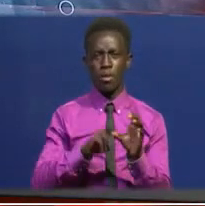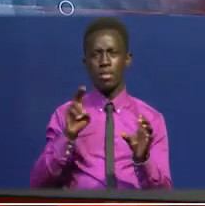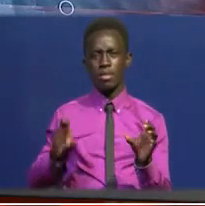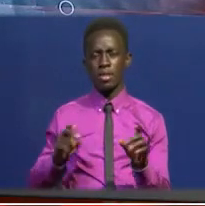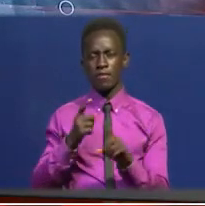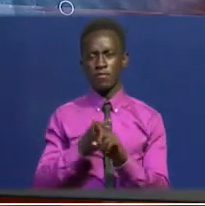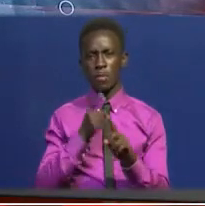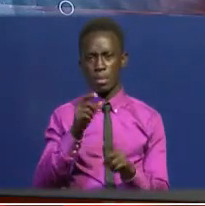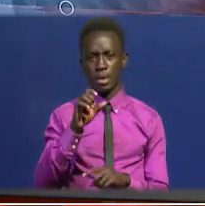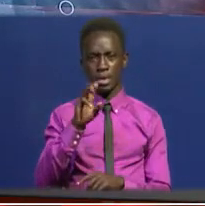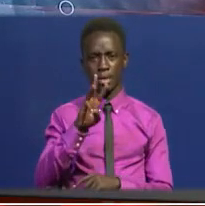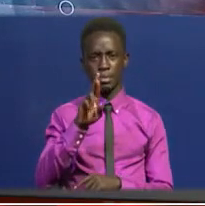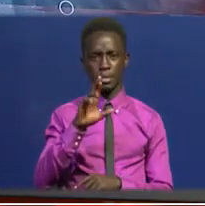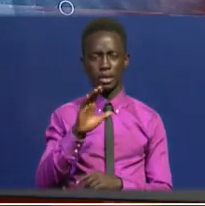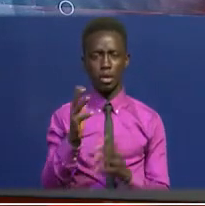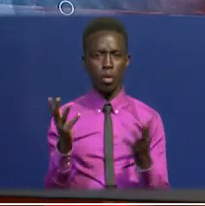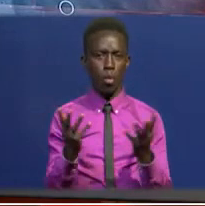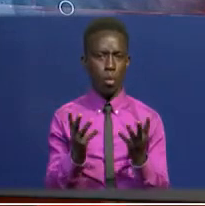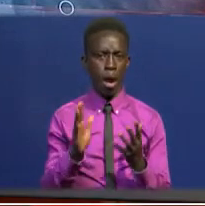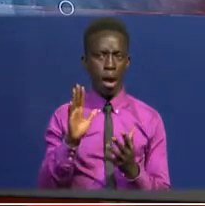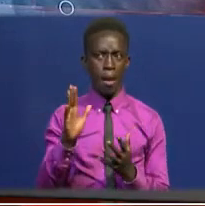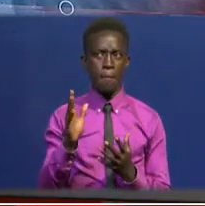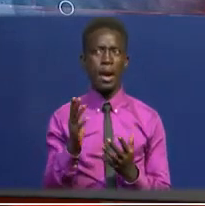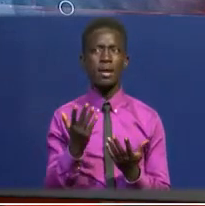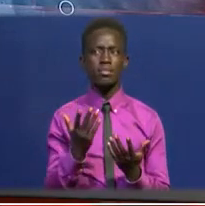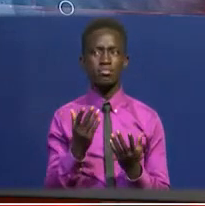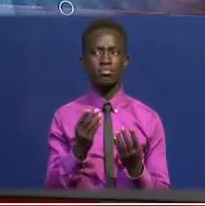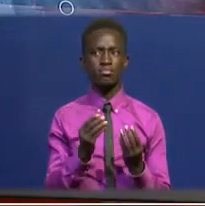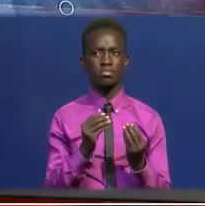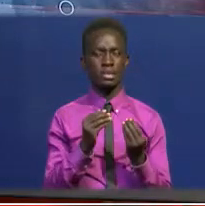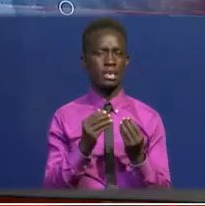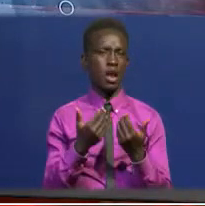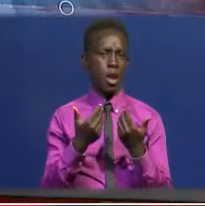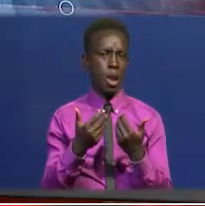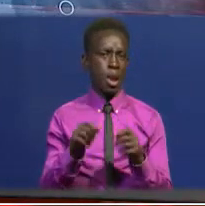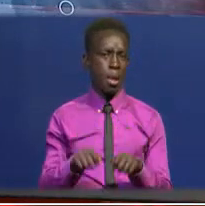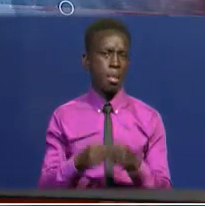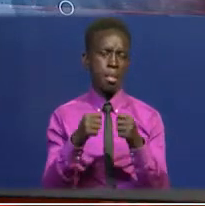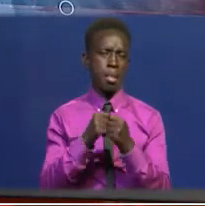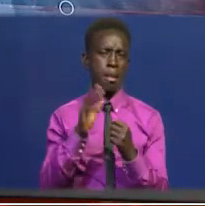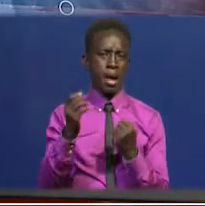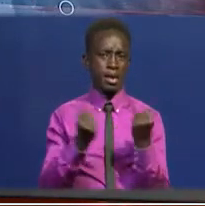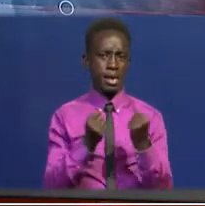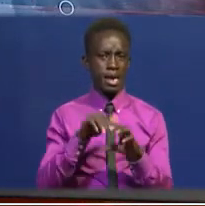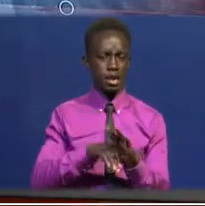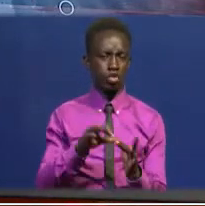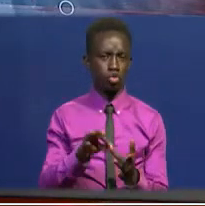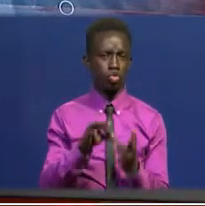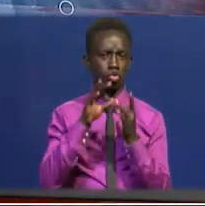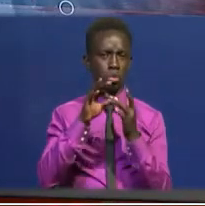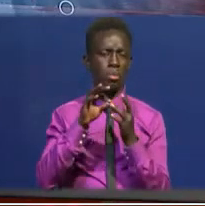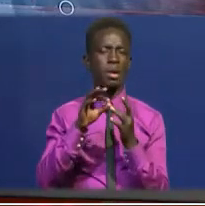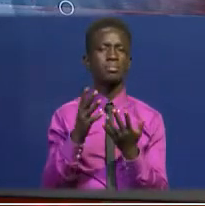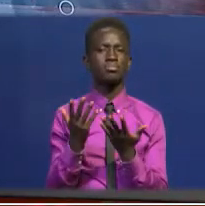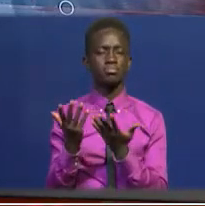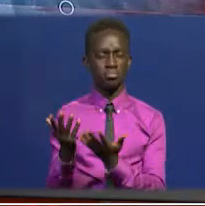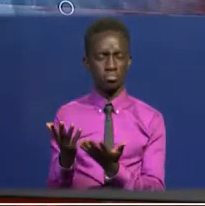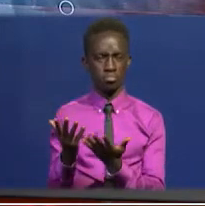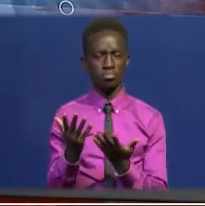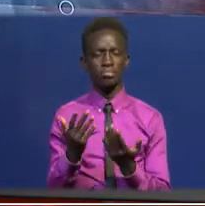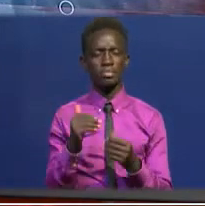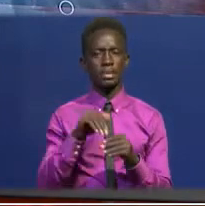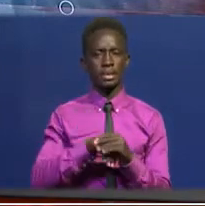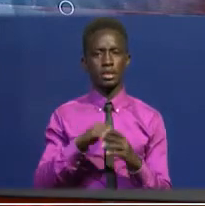yesterday's incident where he damaged his Skoda Fabia roll cage at the super special stage in Kasarani. That leaves five